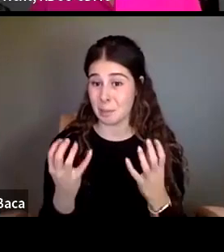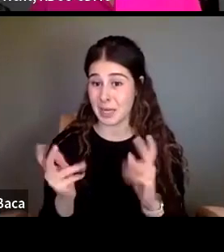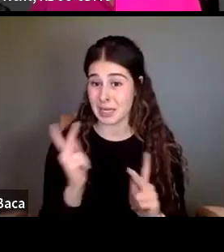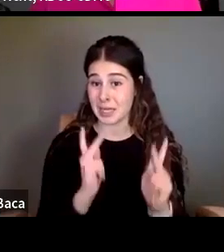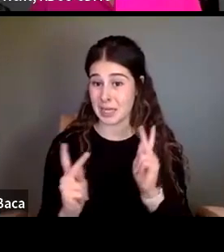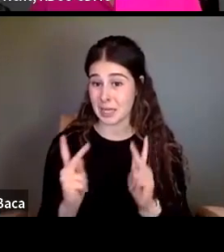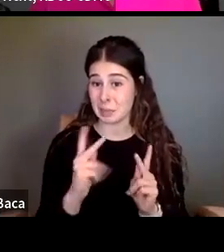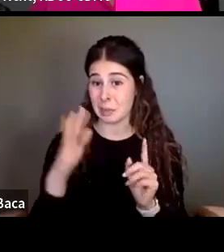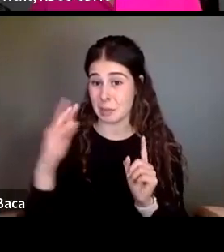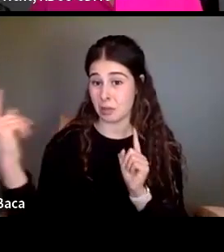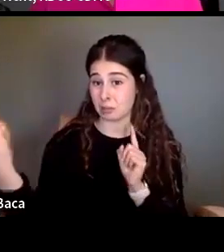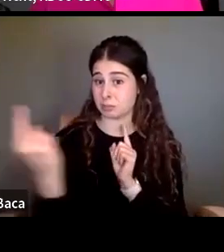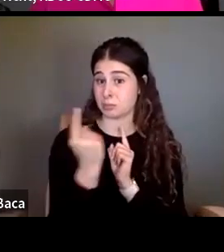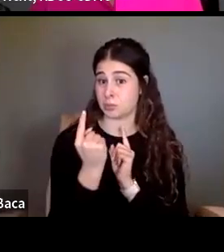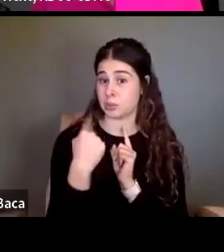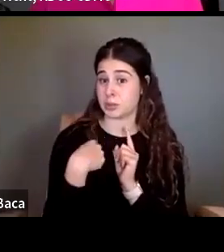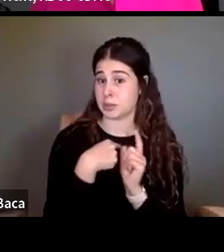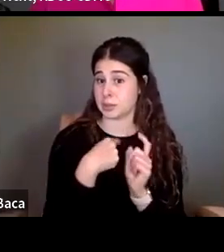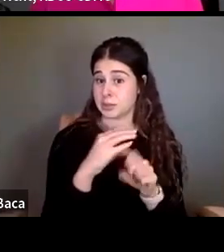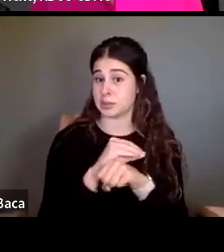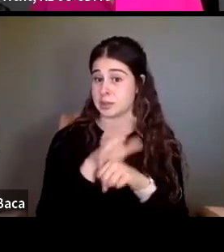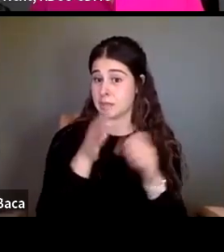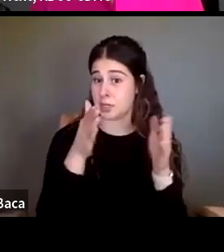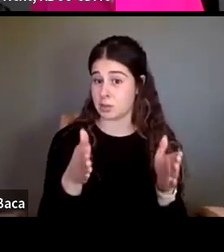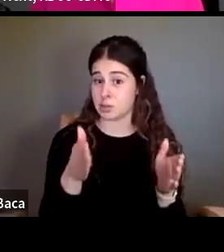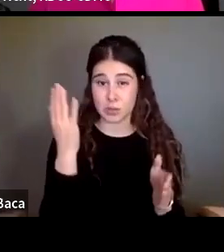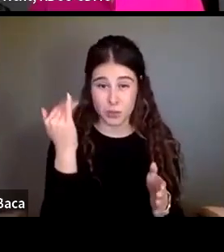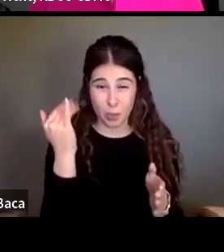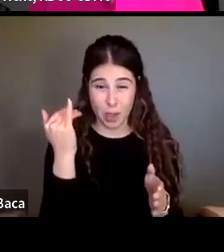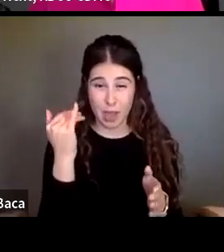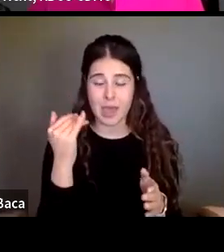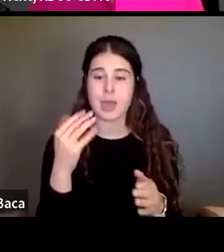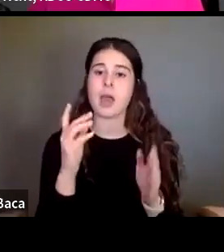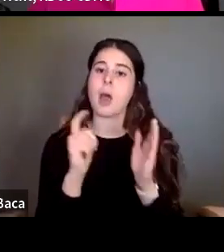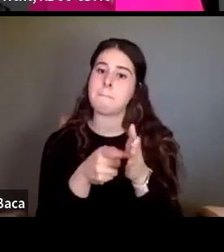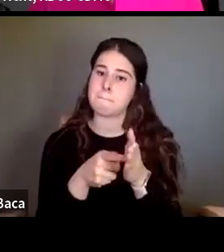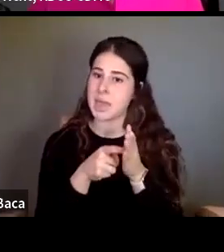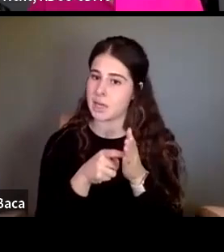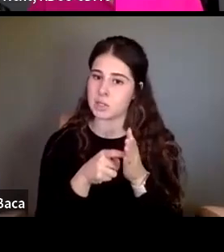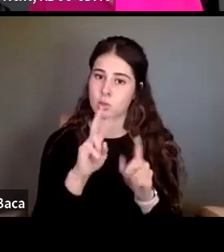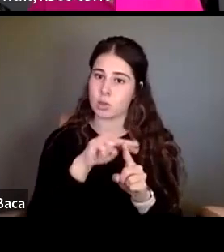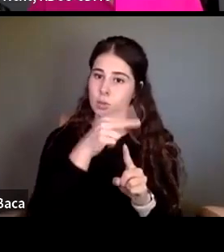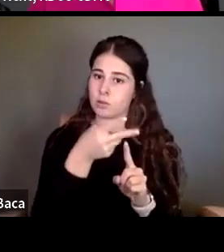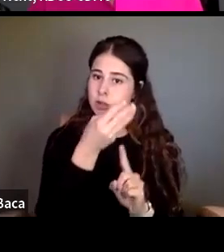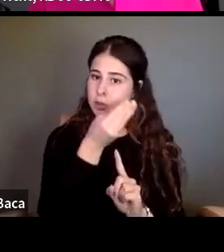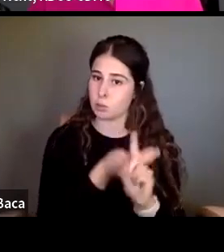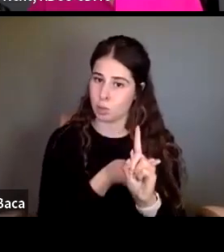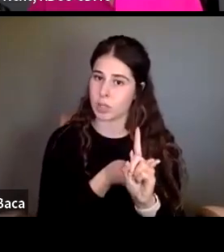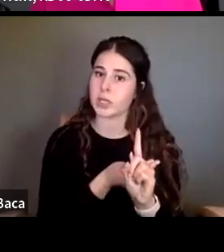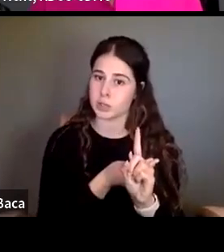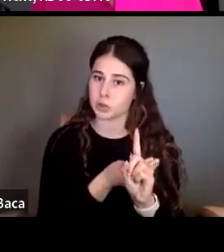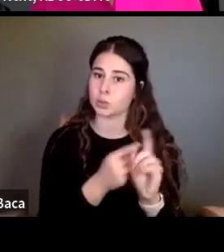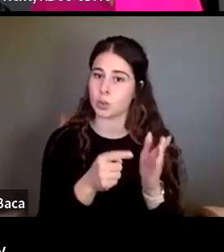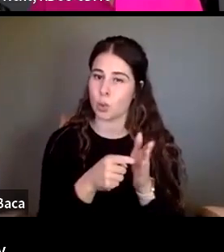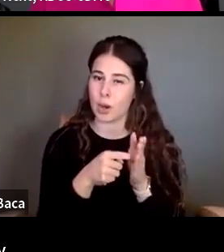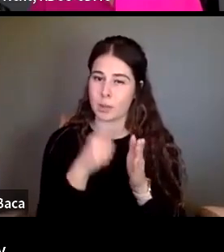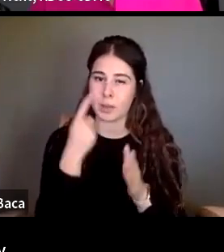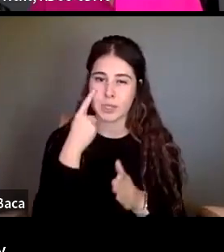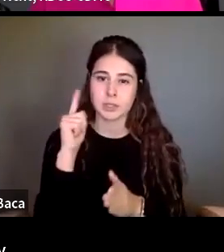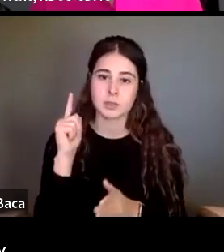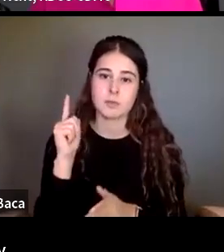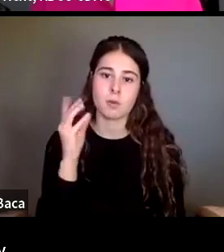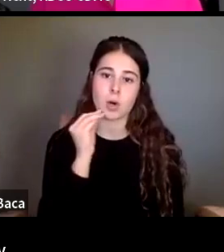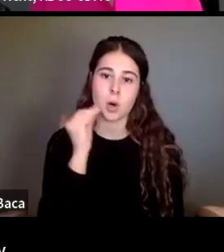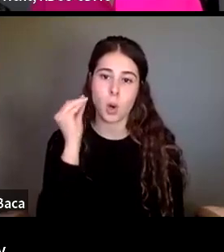reverse mortgage counseling requirement if they want to get a home equity loan, a